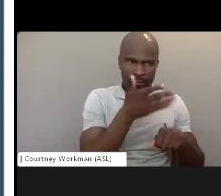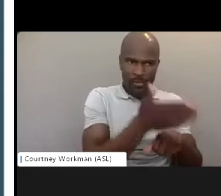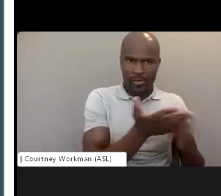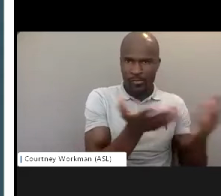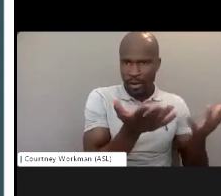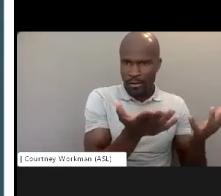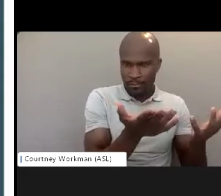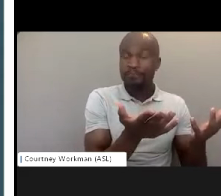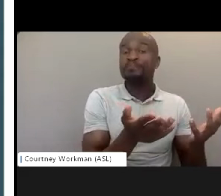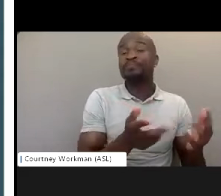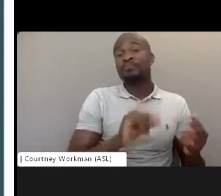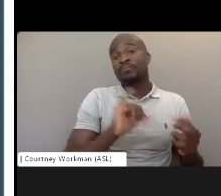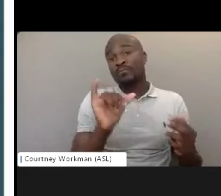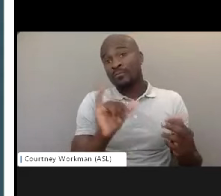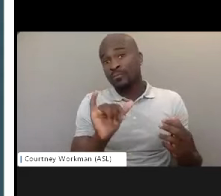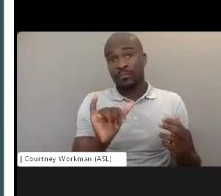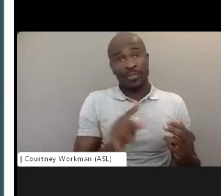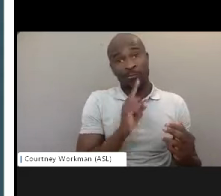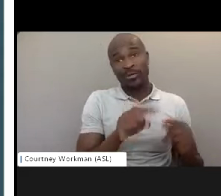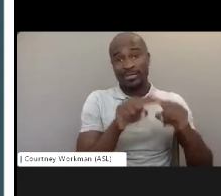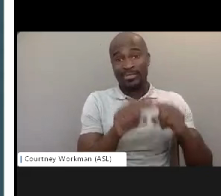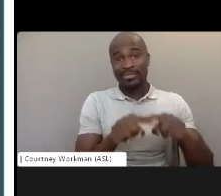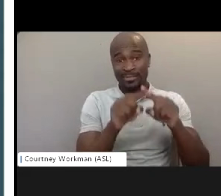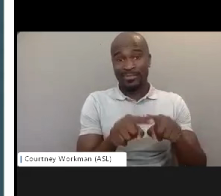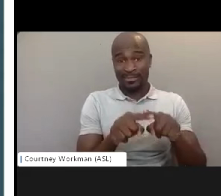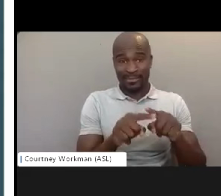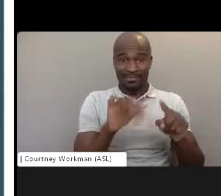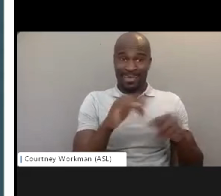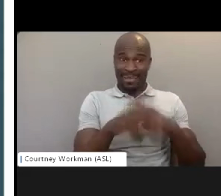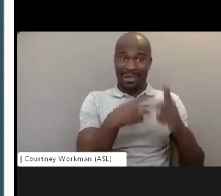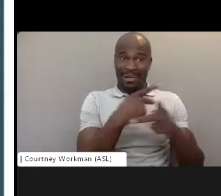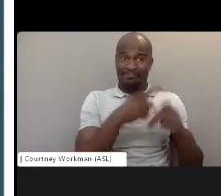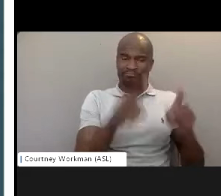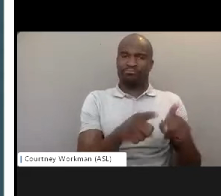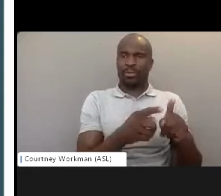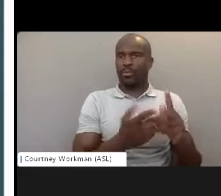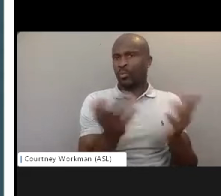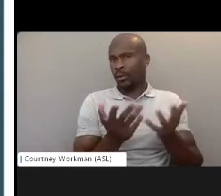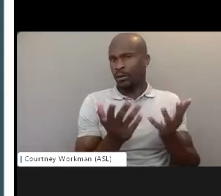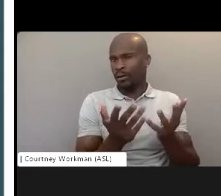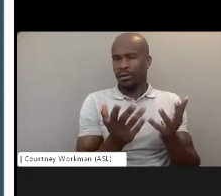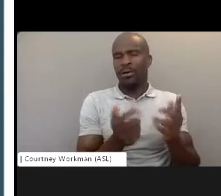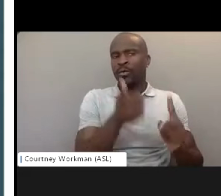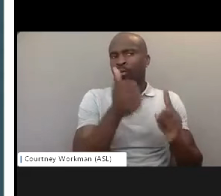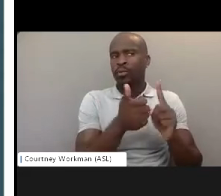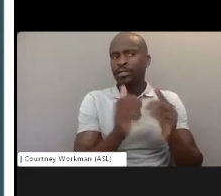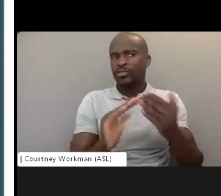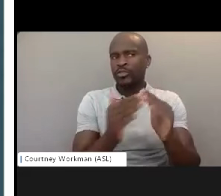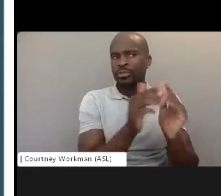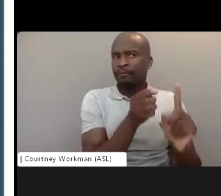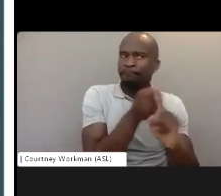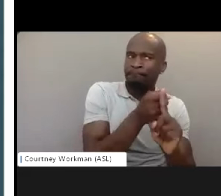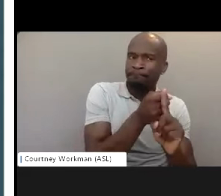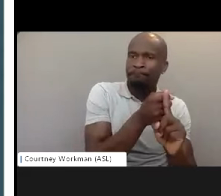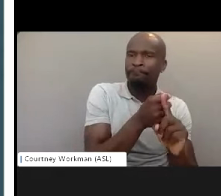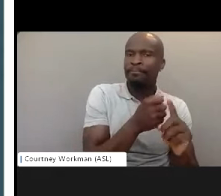area. Also, it really does depend on the mass violence incident and what population specifically is impacted, what